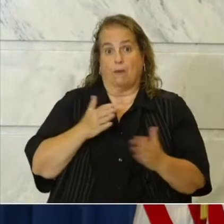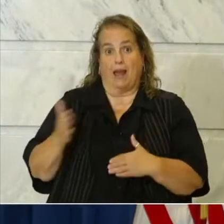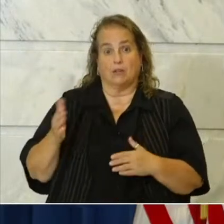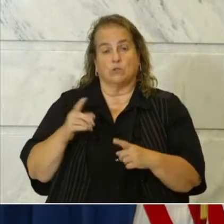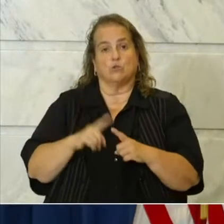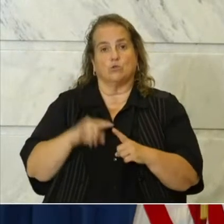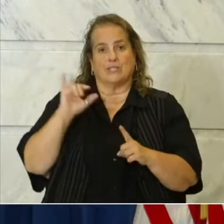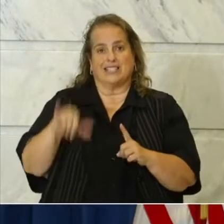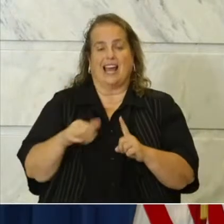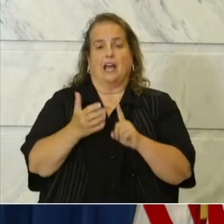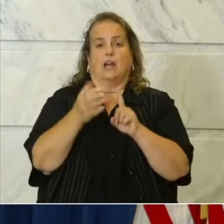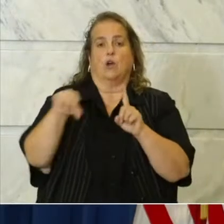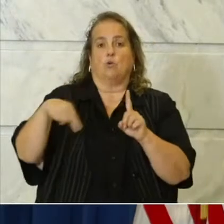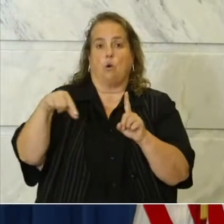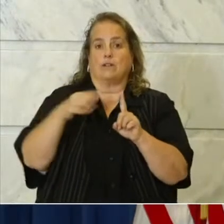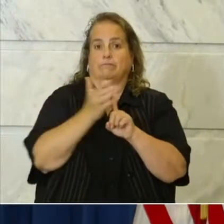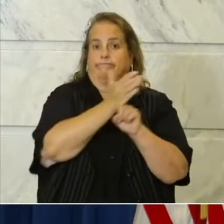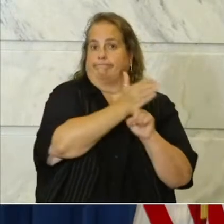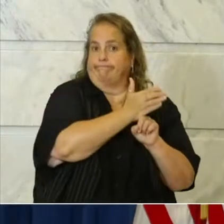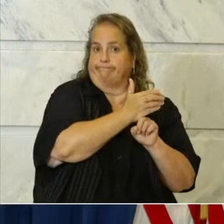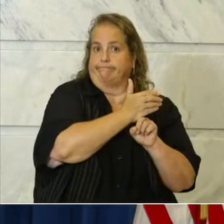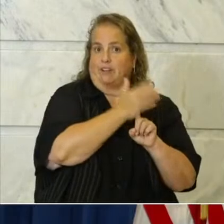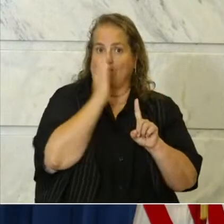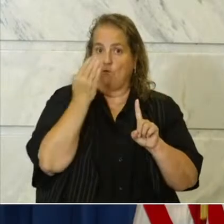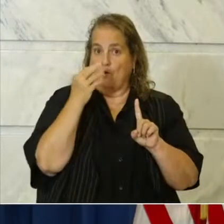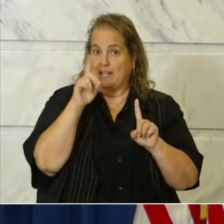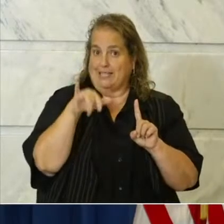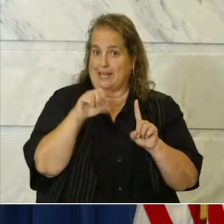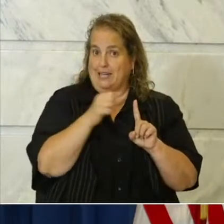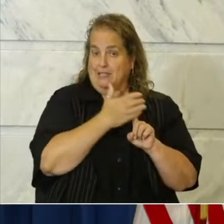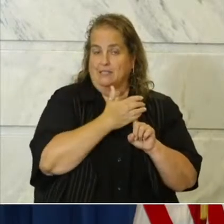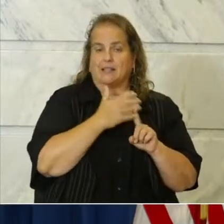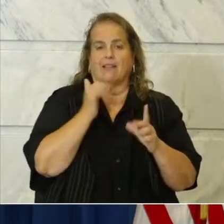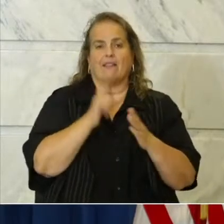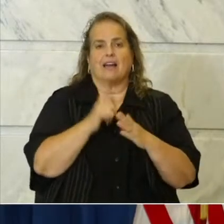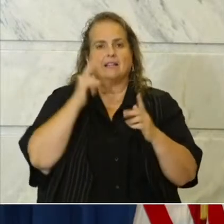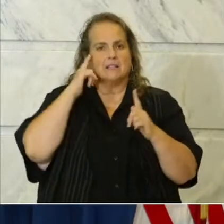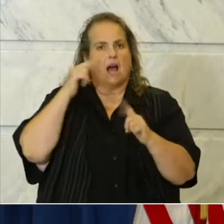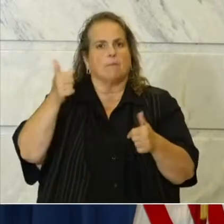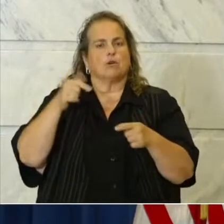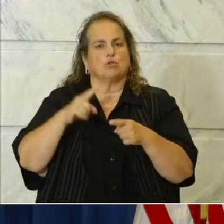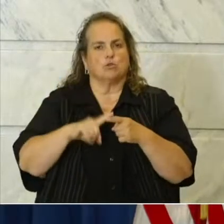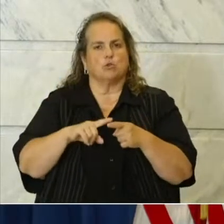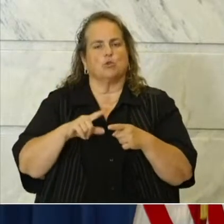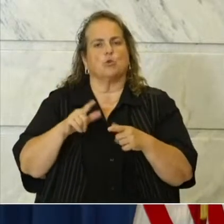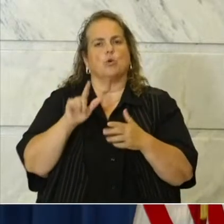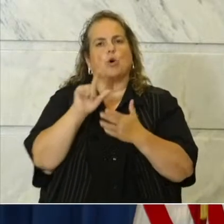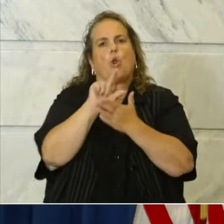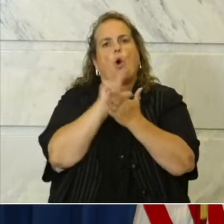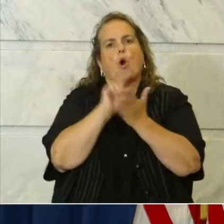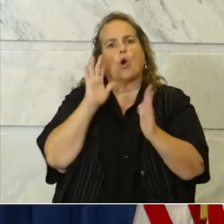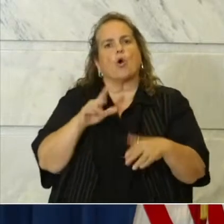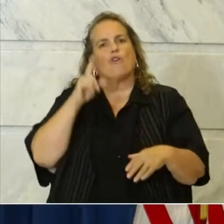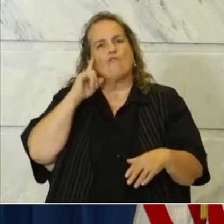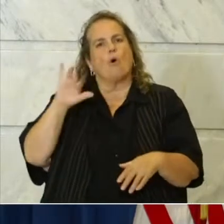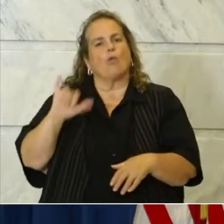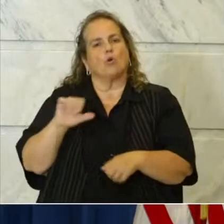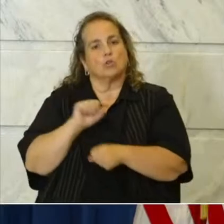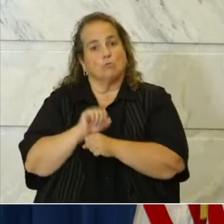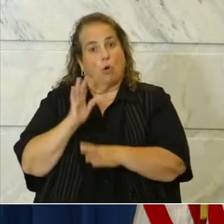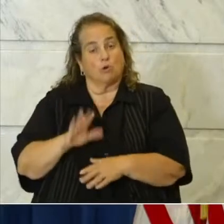quarantine for 14 days? I need to lead that to legal counsel for those employers, but I will say that if I had a